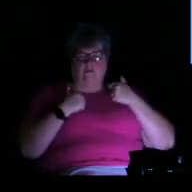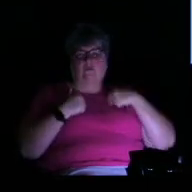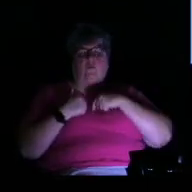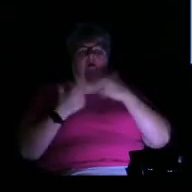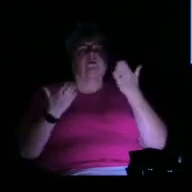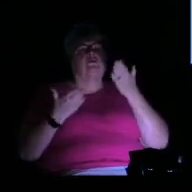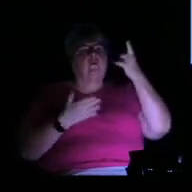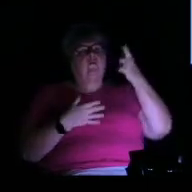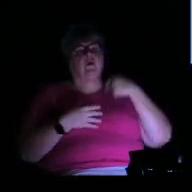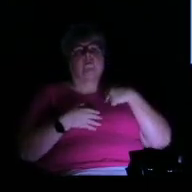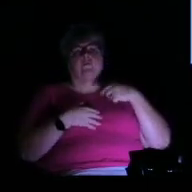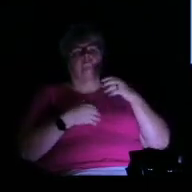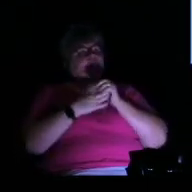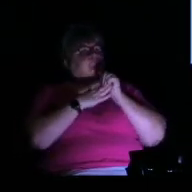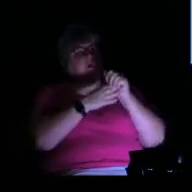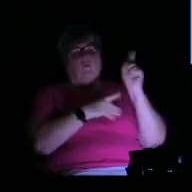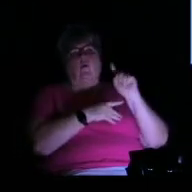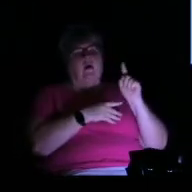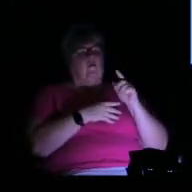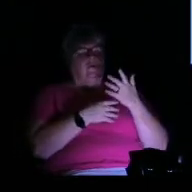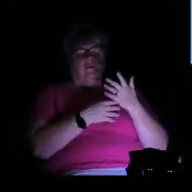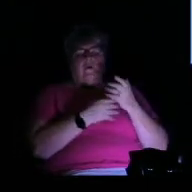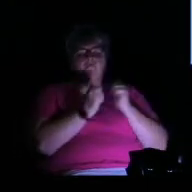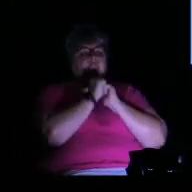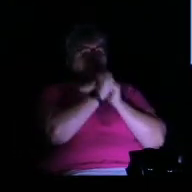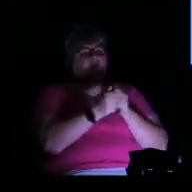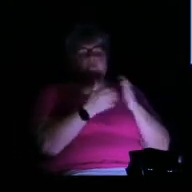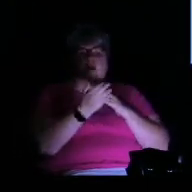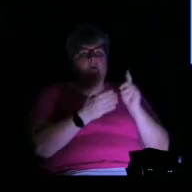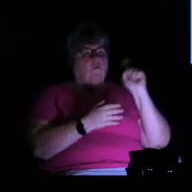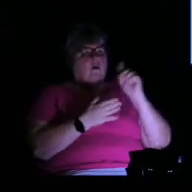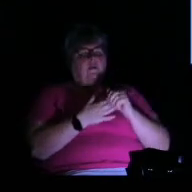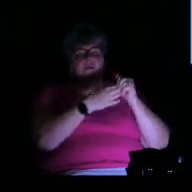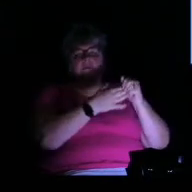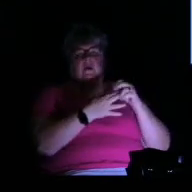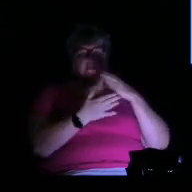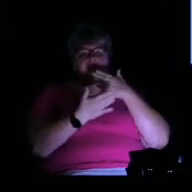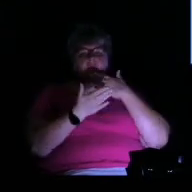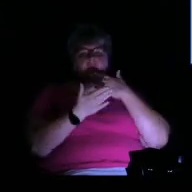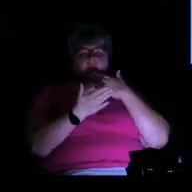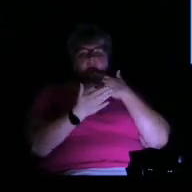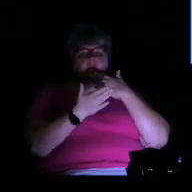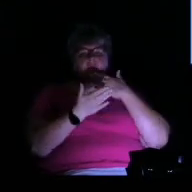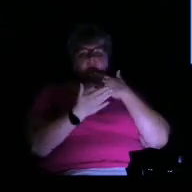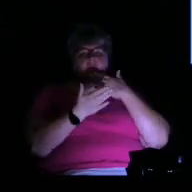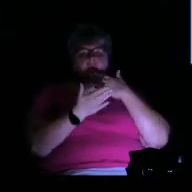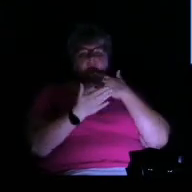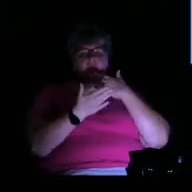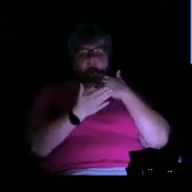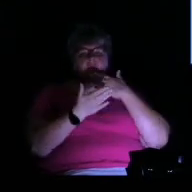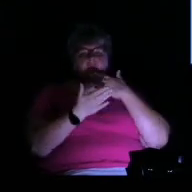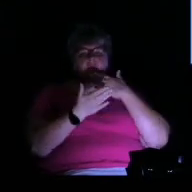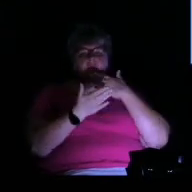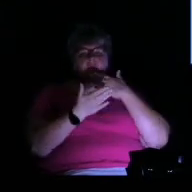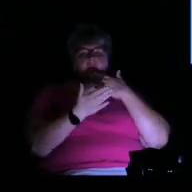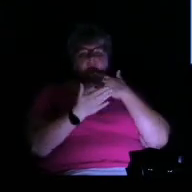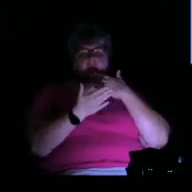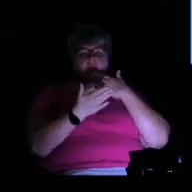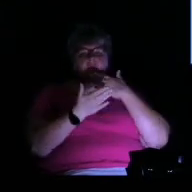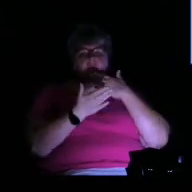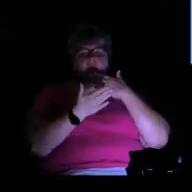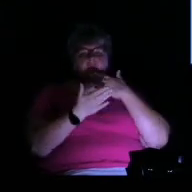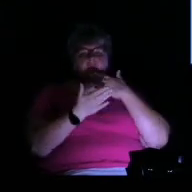do. We're going to follow him no matter where he leads us. And God, thank you so much for today and every day saving our souls, for saving people every single day. God, we are praising you for